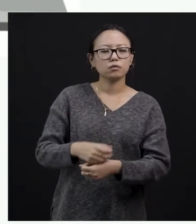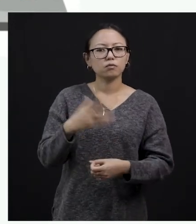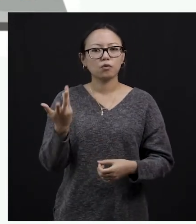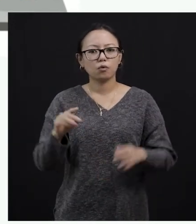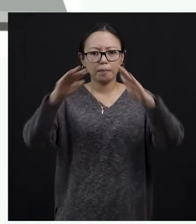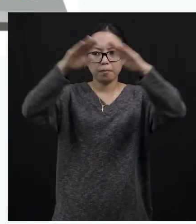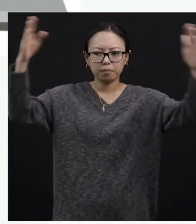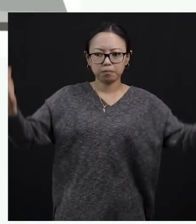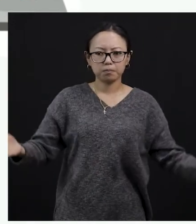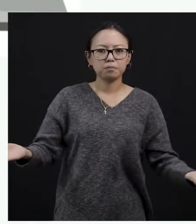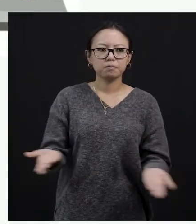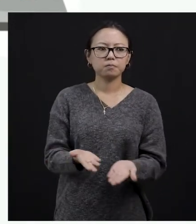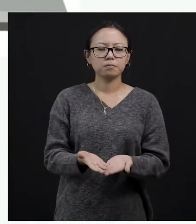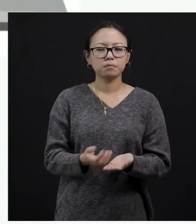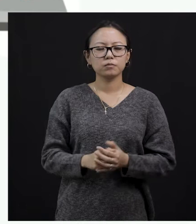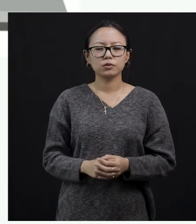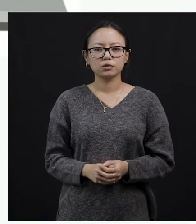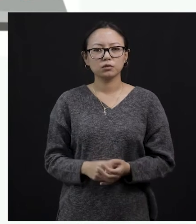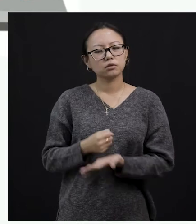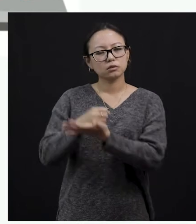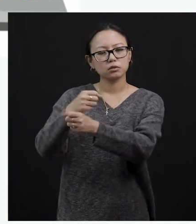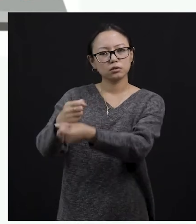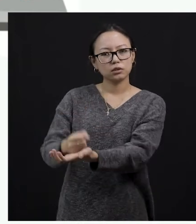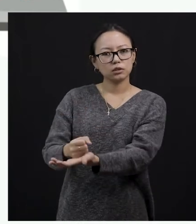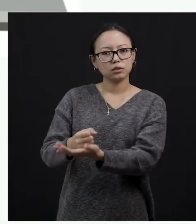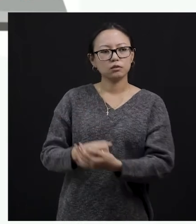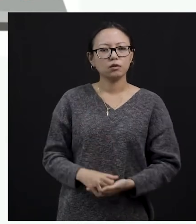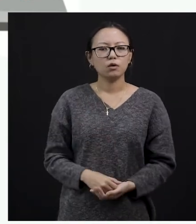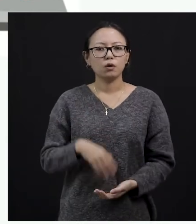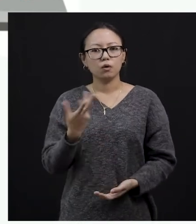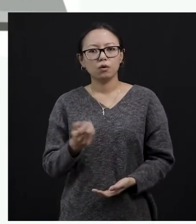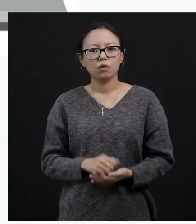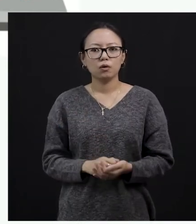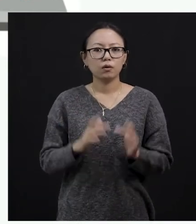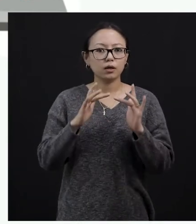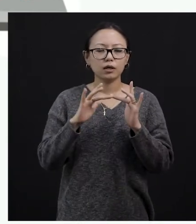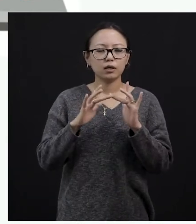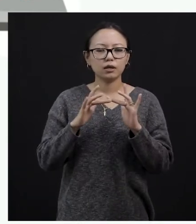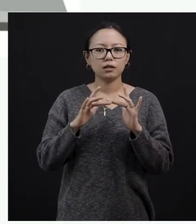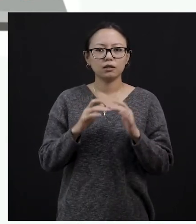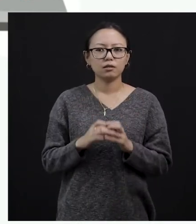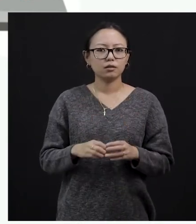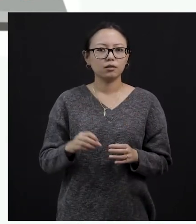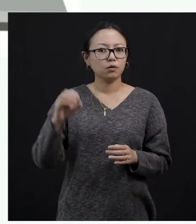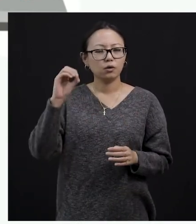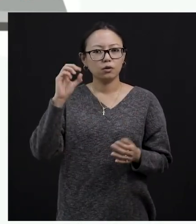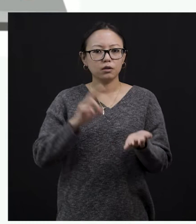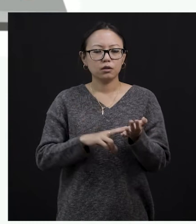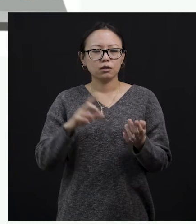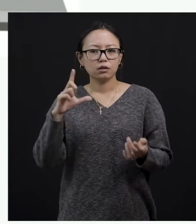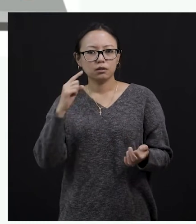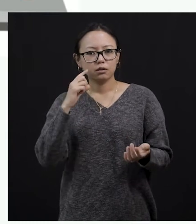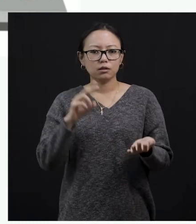some gifts or some things that was ordered. All right, so it is not only letter, but